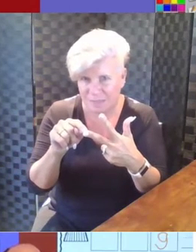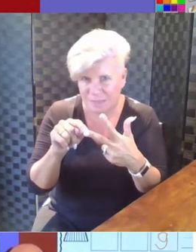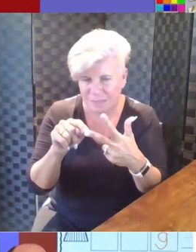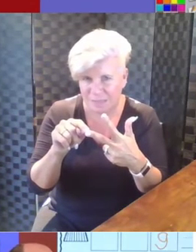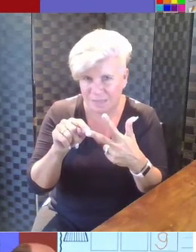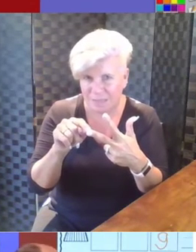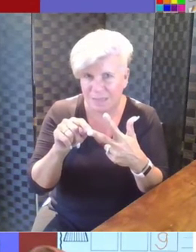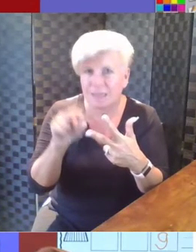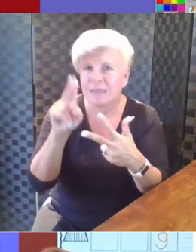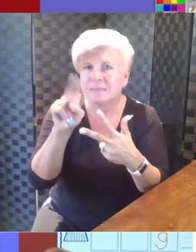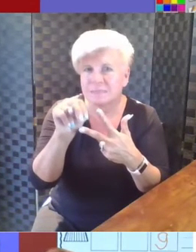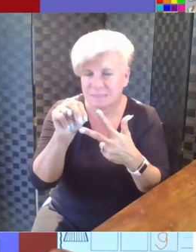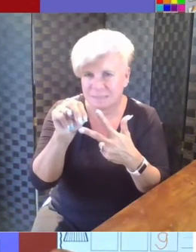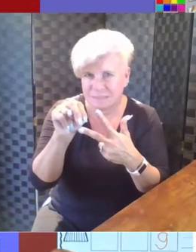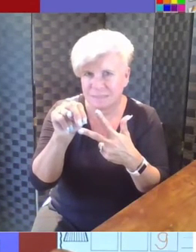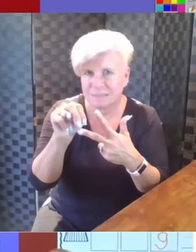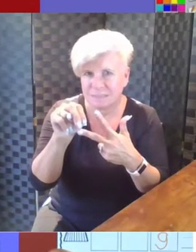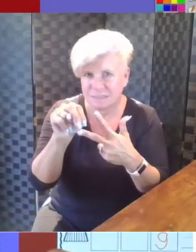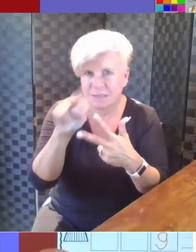and the final.